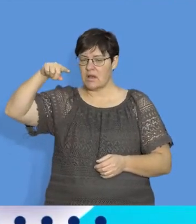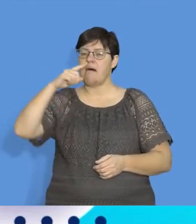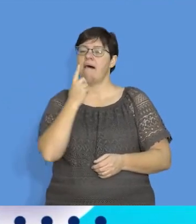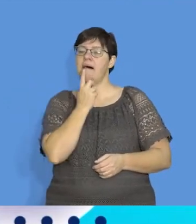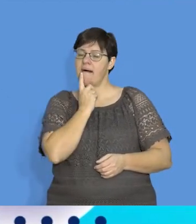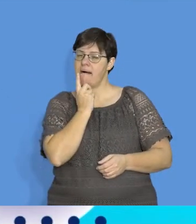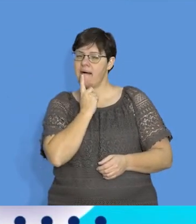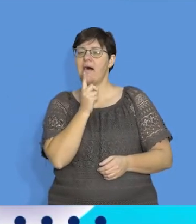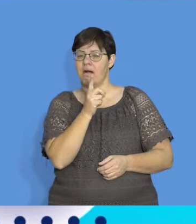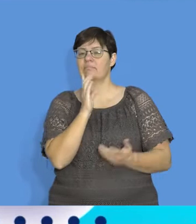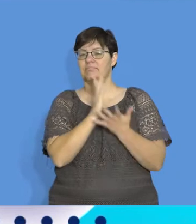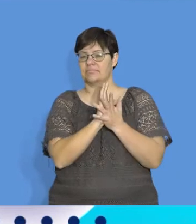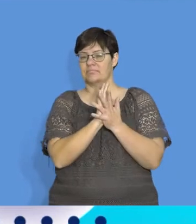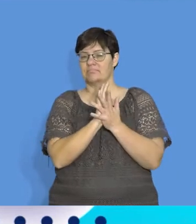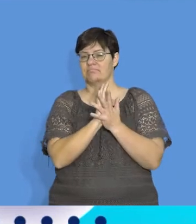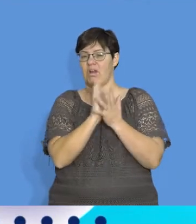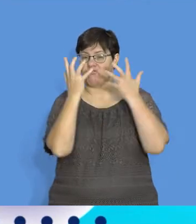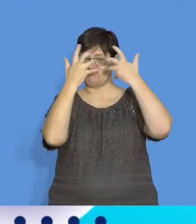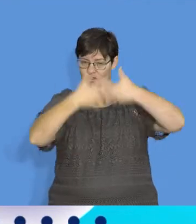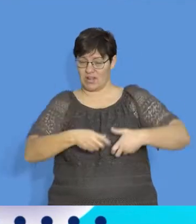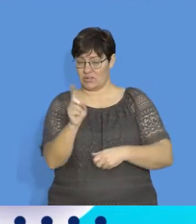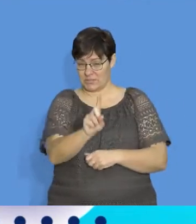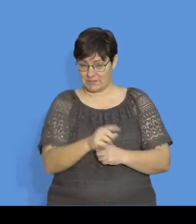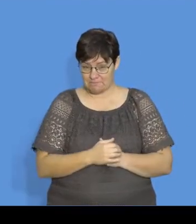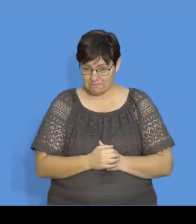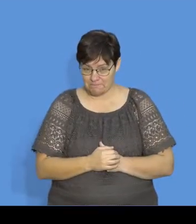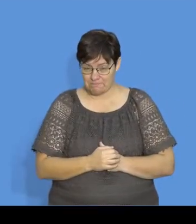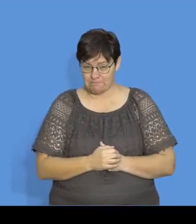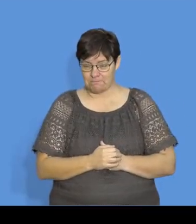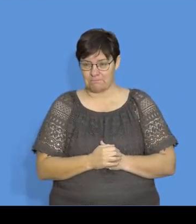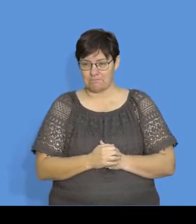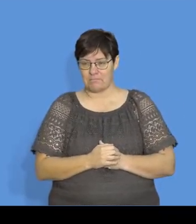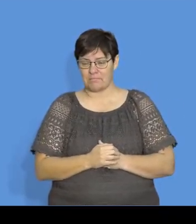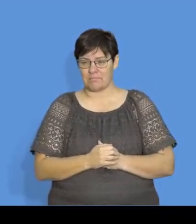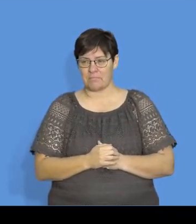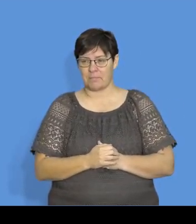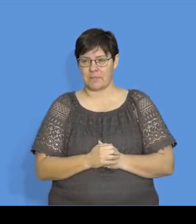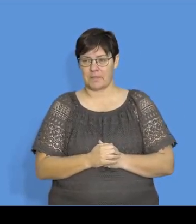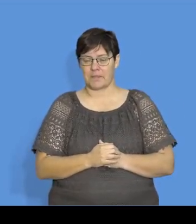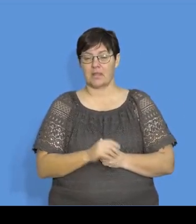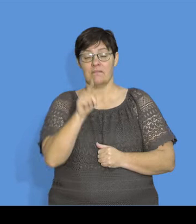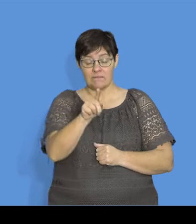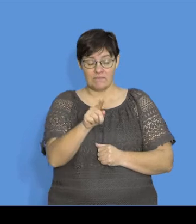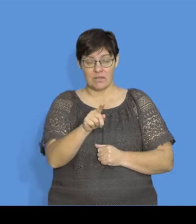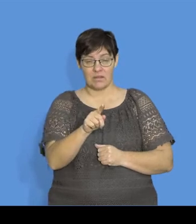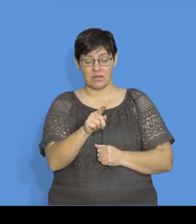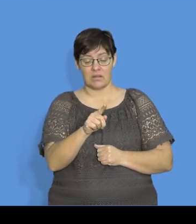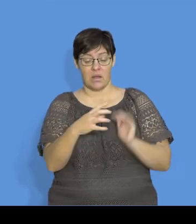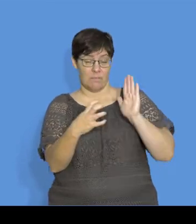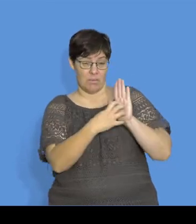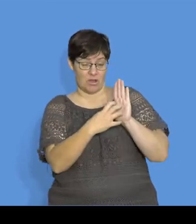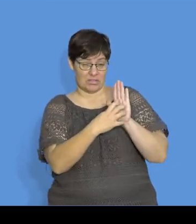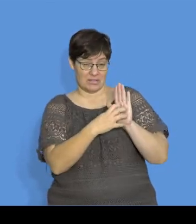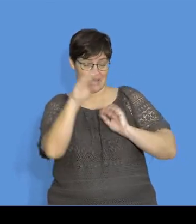can kind of guess our correlation. Okay, let's see. See, if the points on a scatter plot